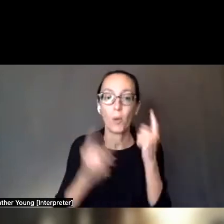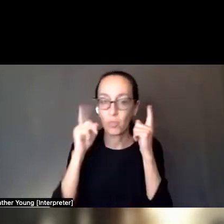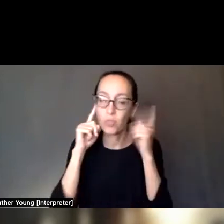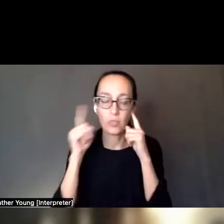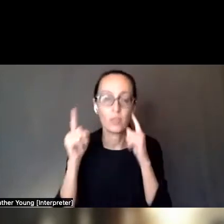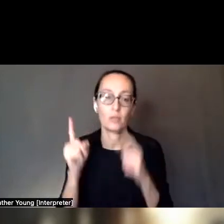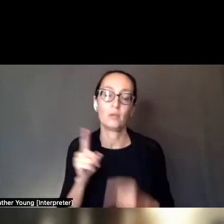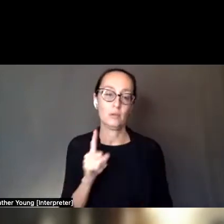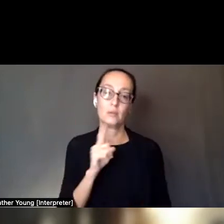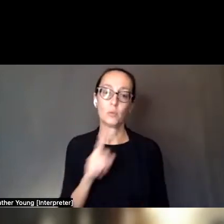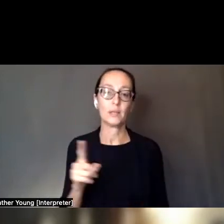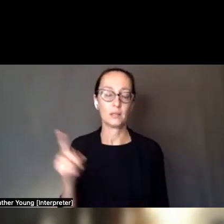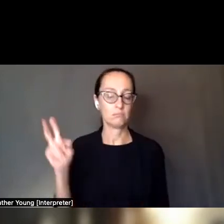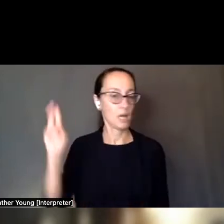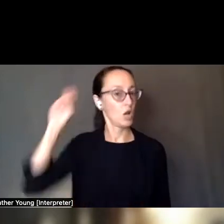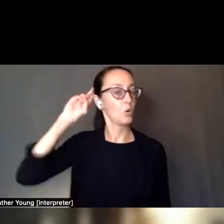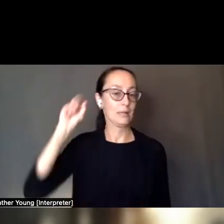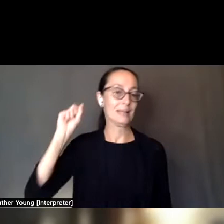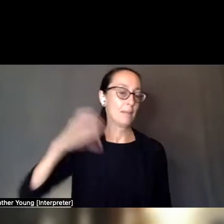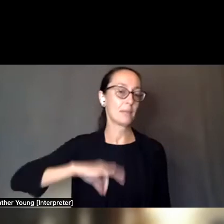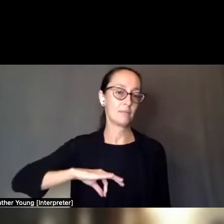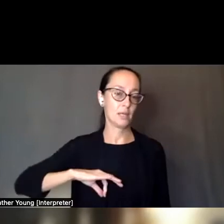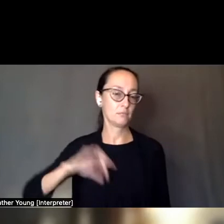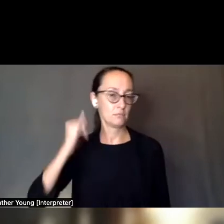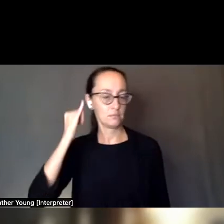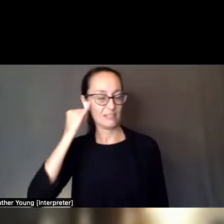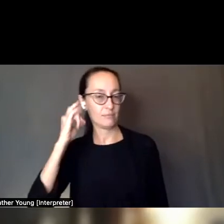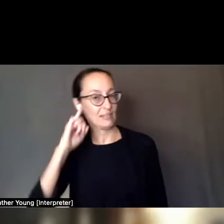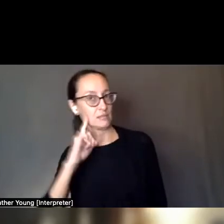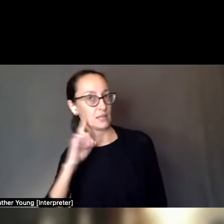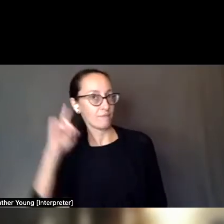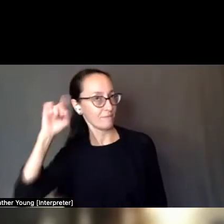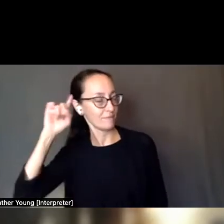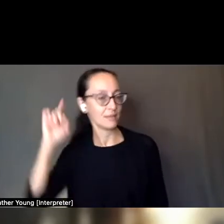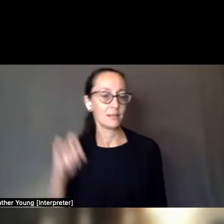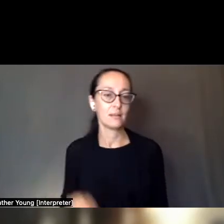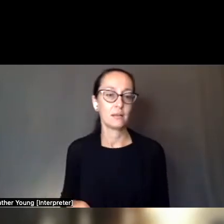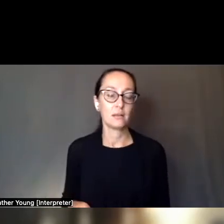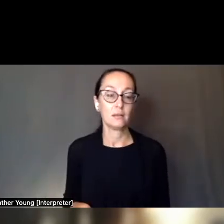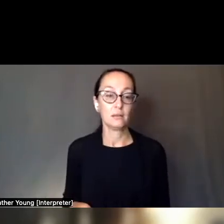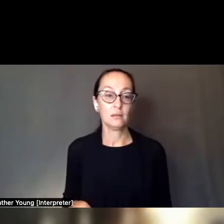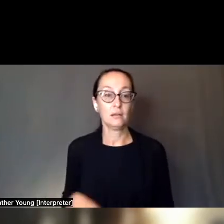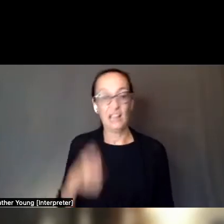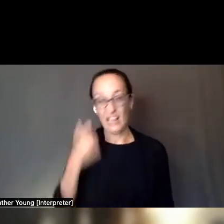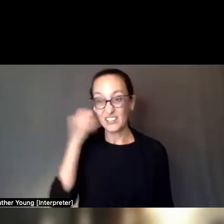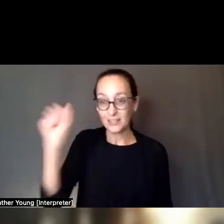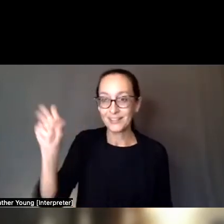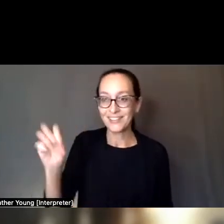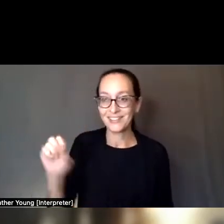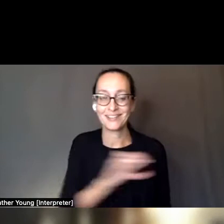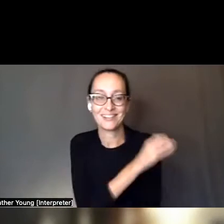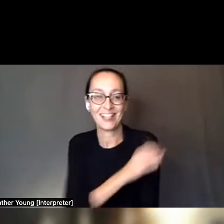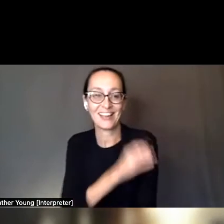from a cochlear implant in their deaf side. And again, a summary of those clinical guidelines